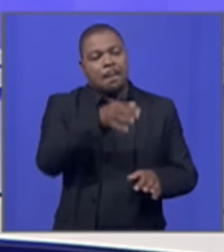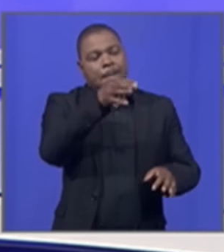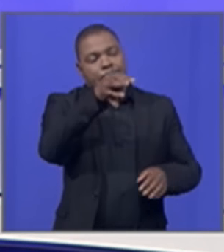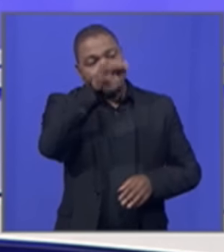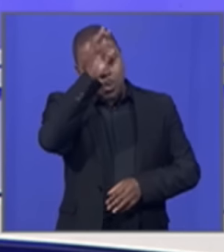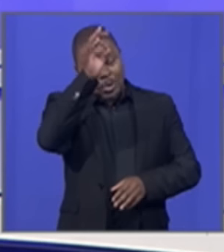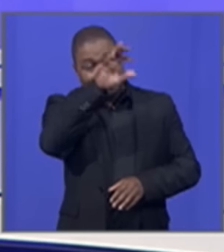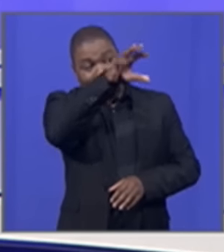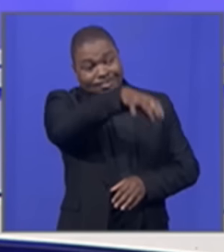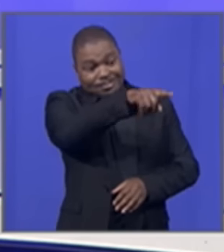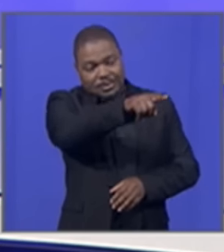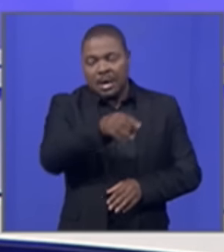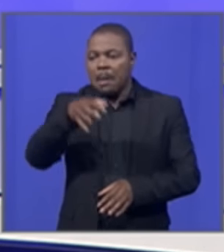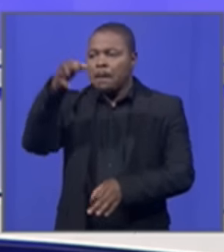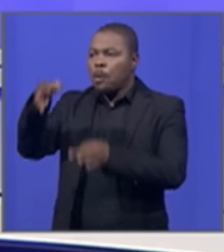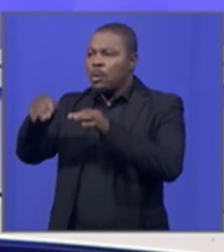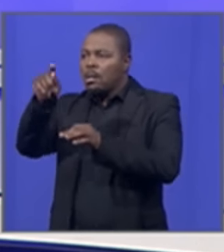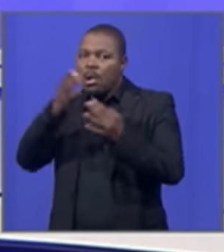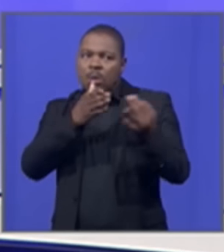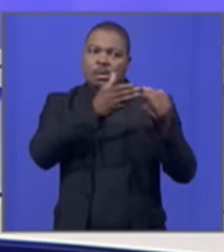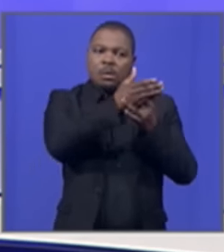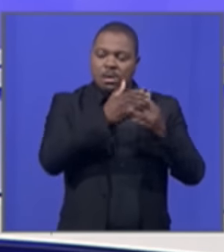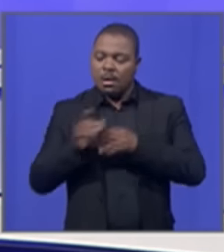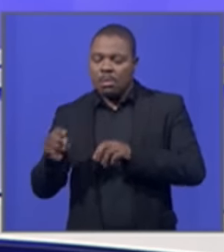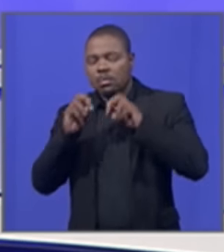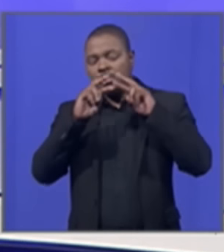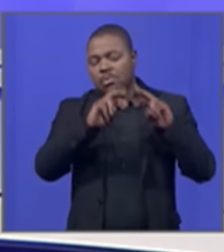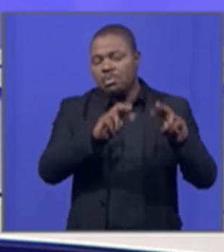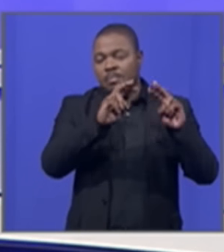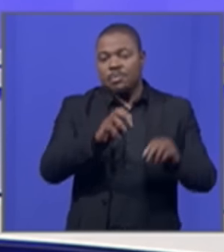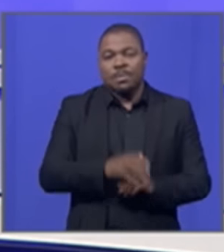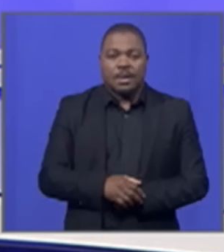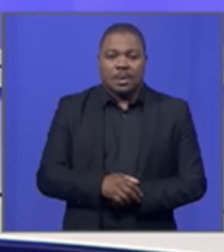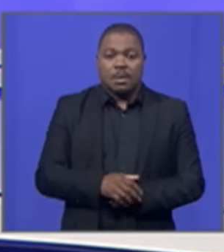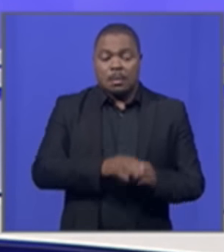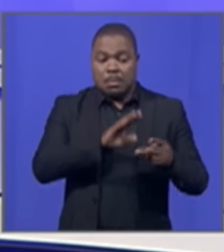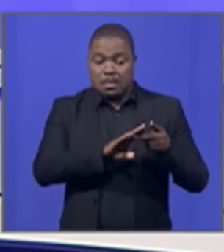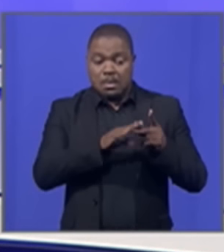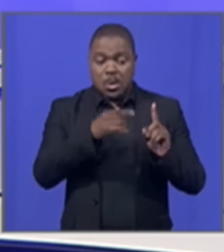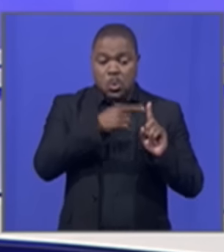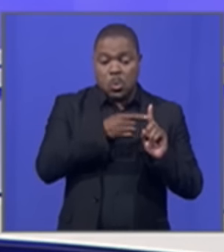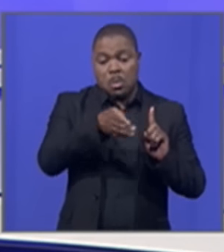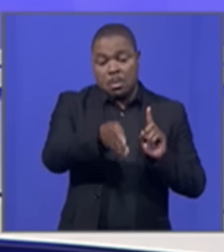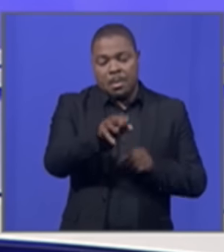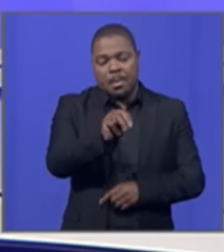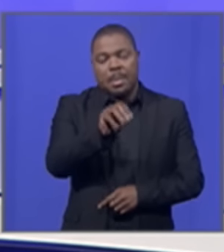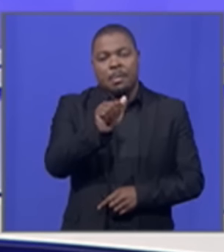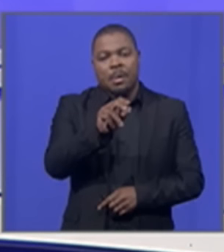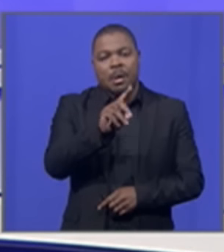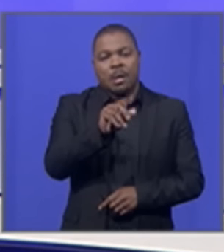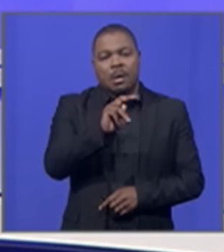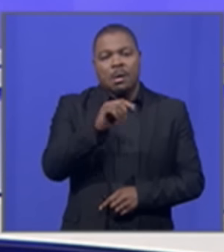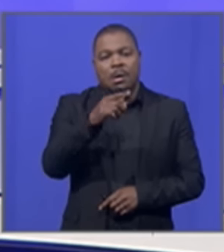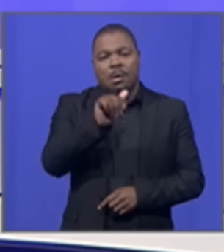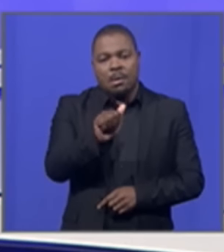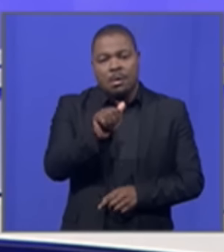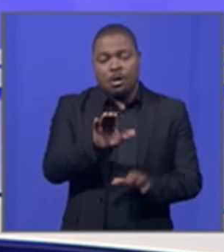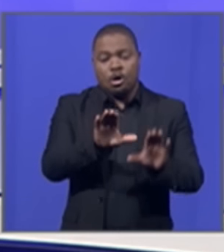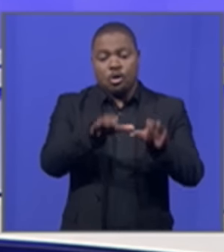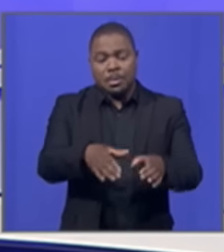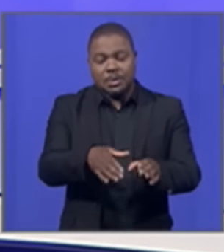nko ga boradipolotiki ka lekaleng la maphodisa a Afrika Borwa. Nakong ya ge a tšweletše pele ga komišene ya Matlanka bekeng ya go feta, Johnson